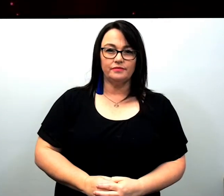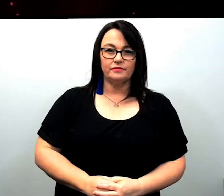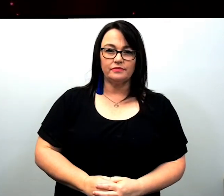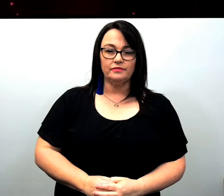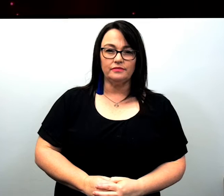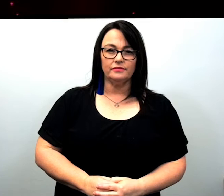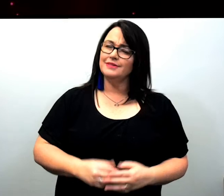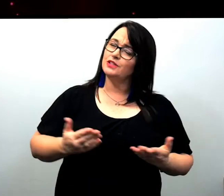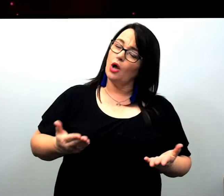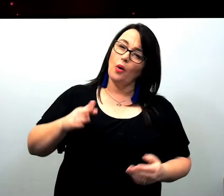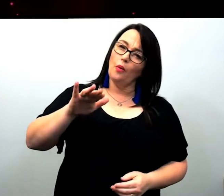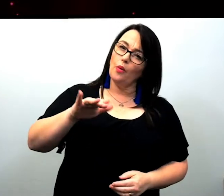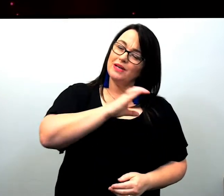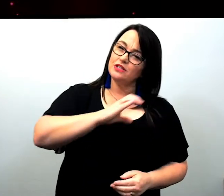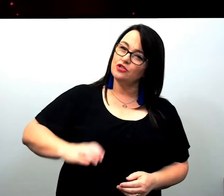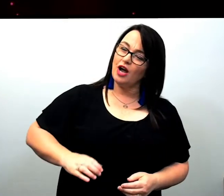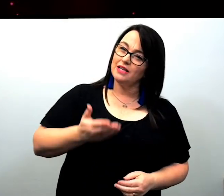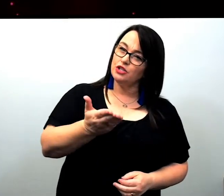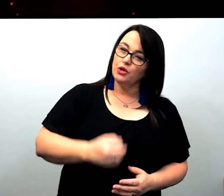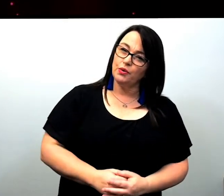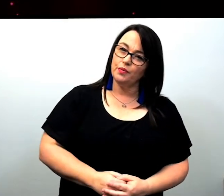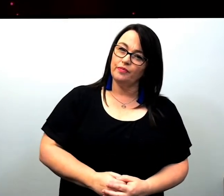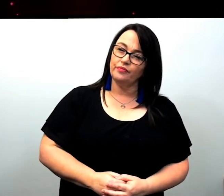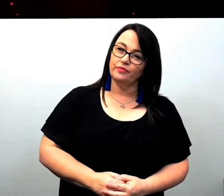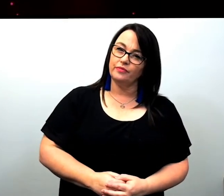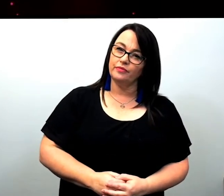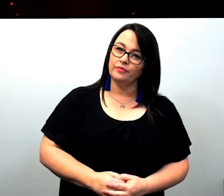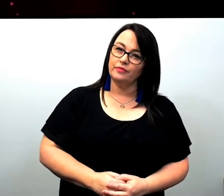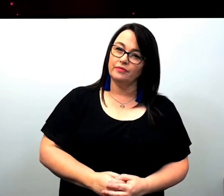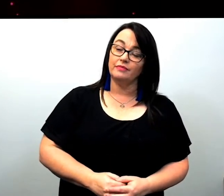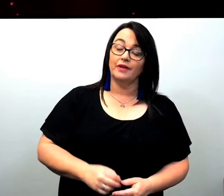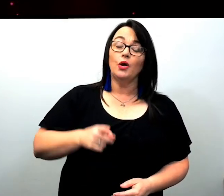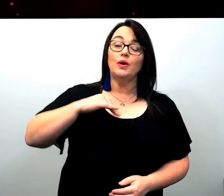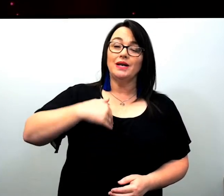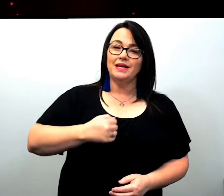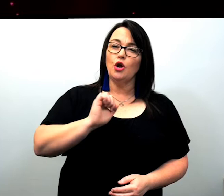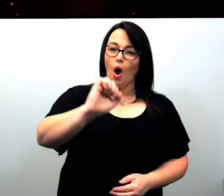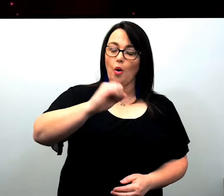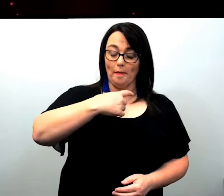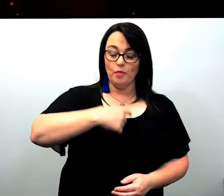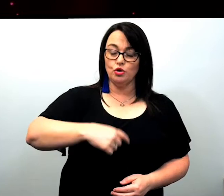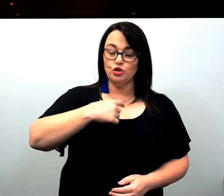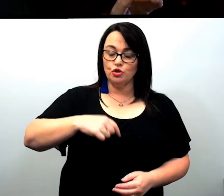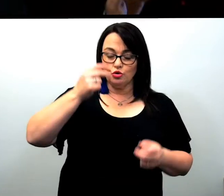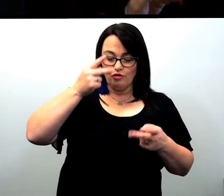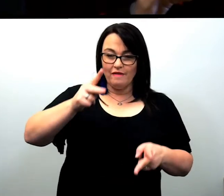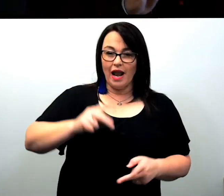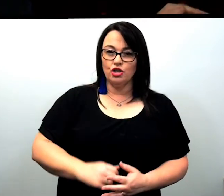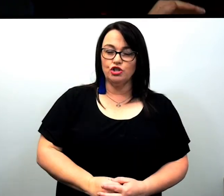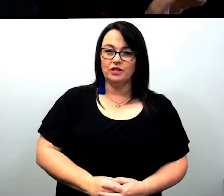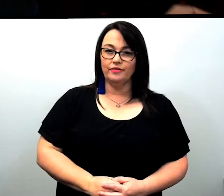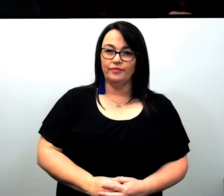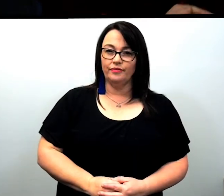you? You need your own personal revelation of who he is. You know the Holy Spirit. The Bible says, flesh and blood have